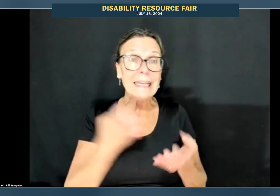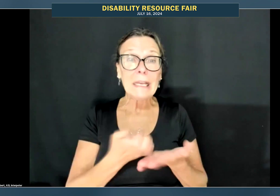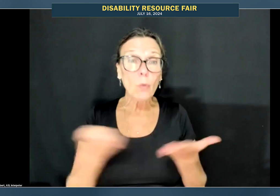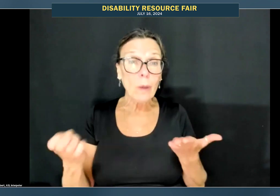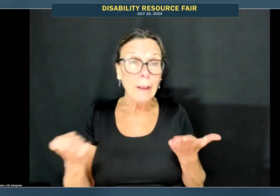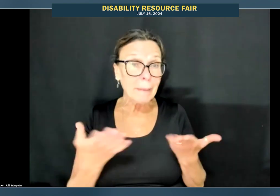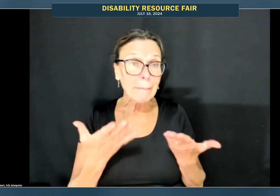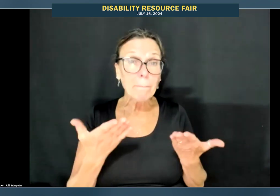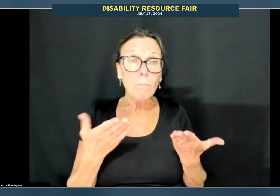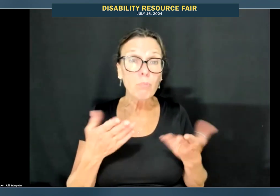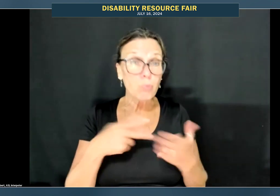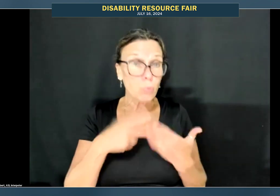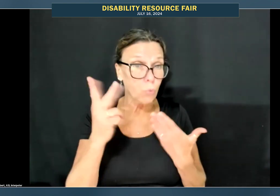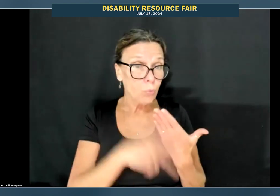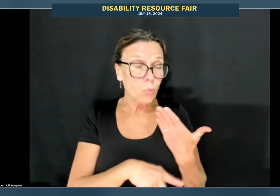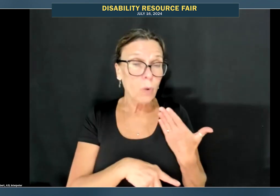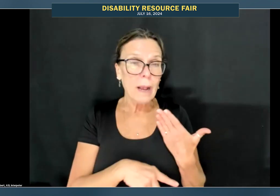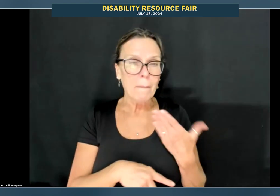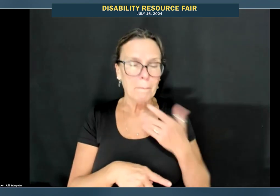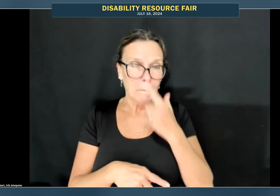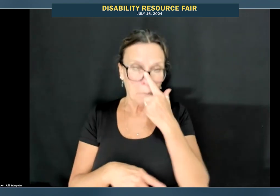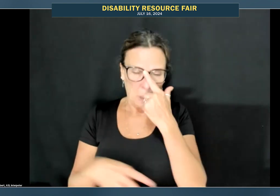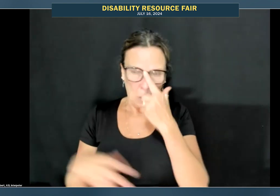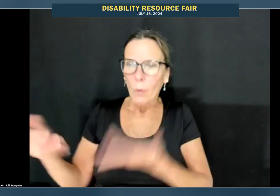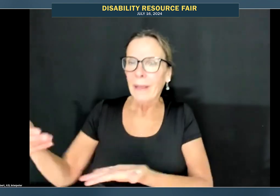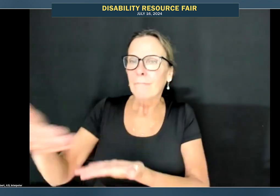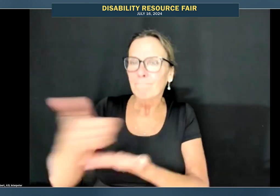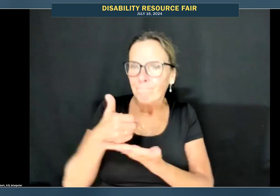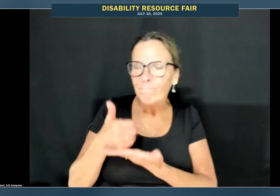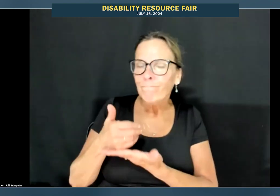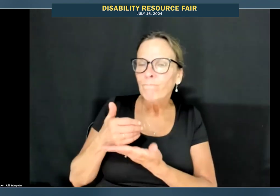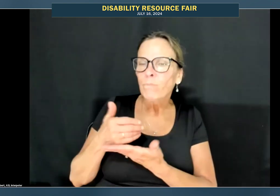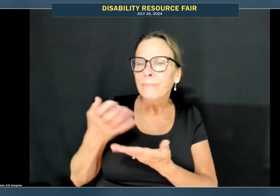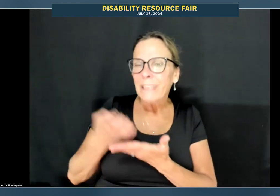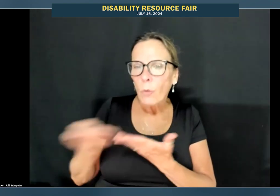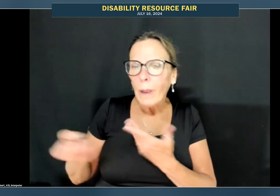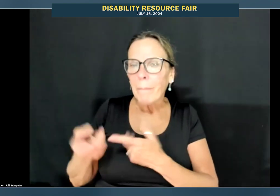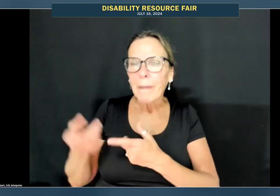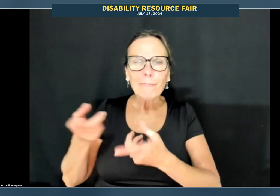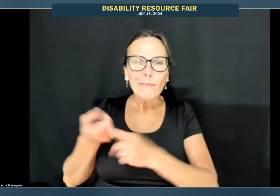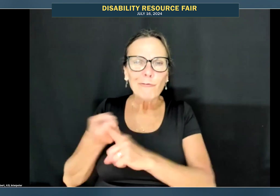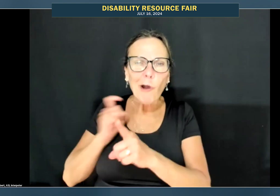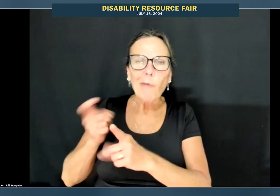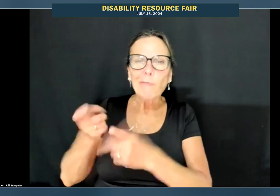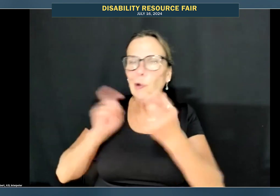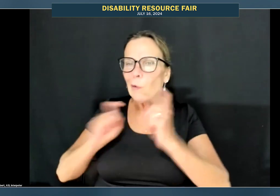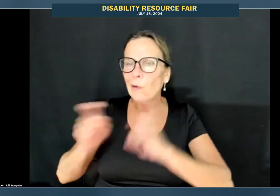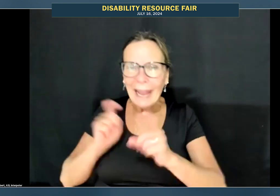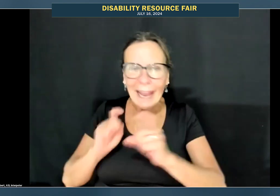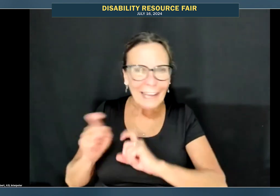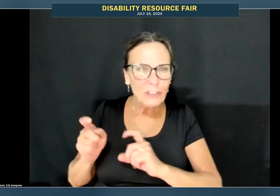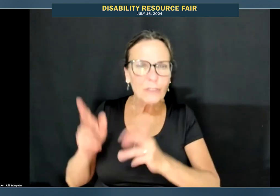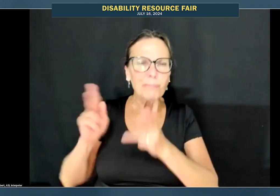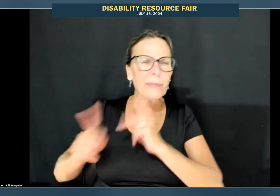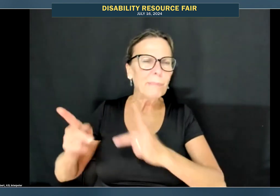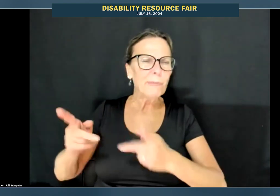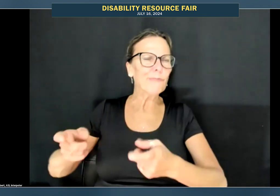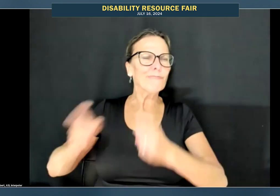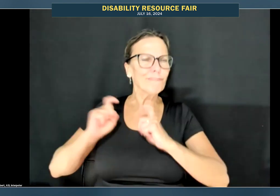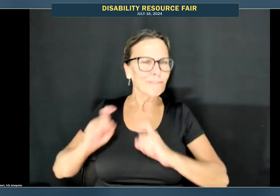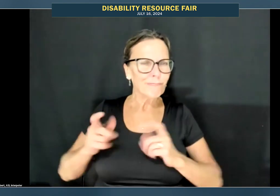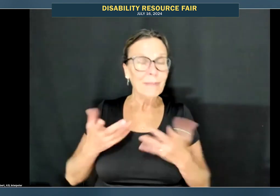We get the equipment from donation from other people. We